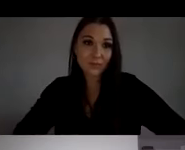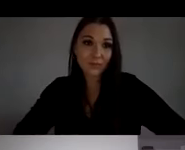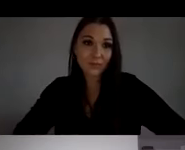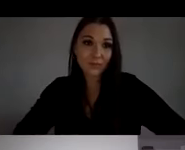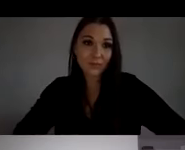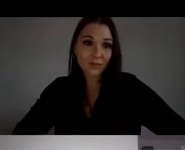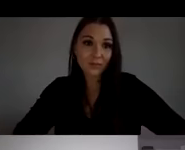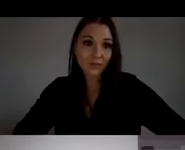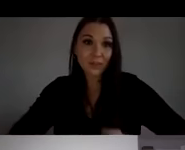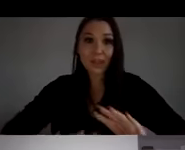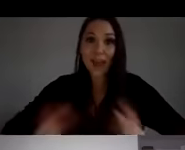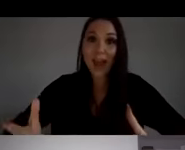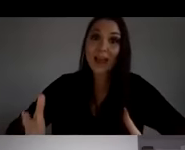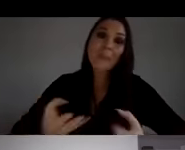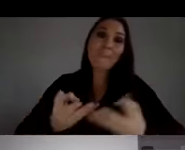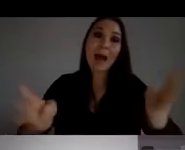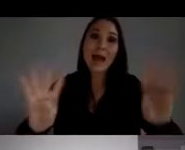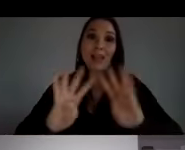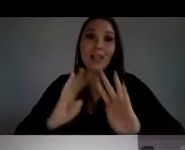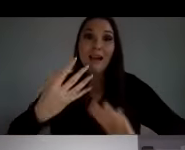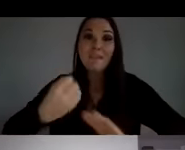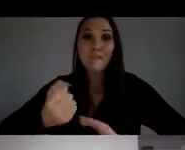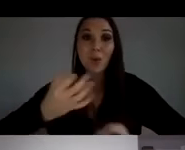Does any of the panelists have any questions for the other panelists?